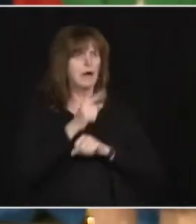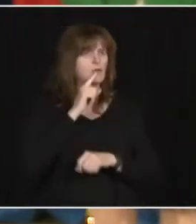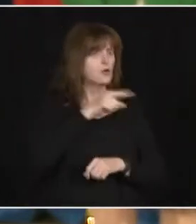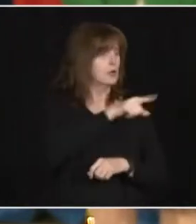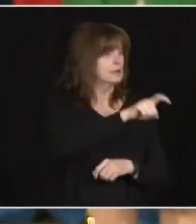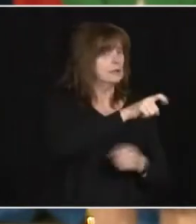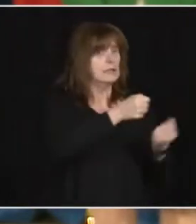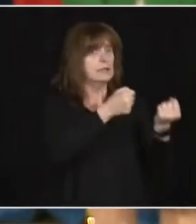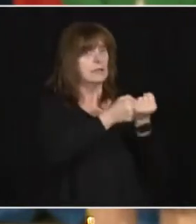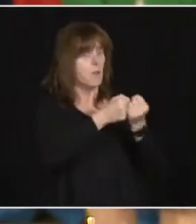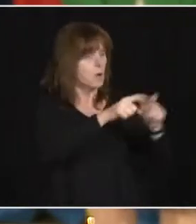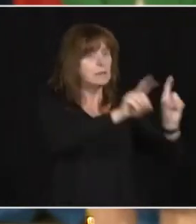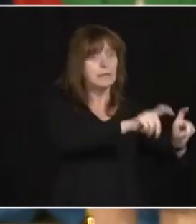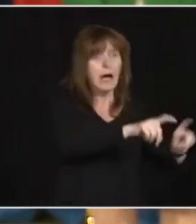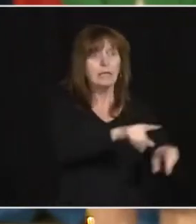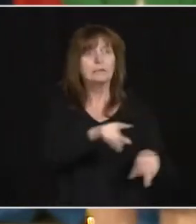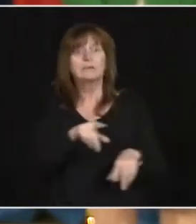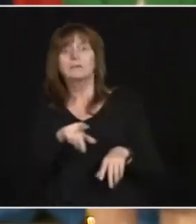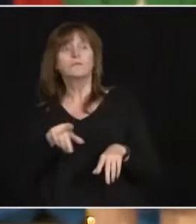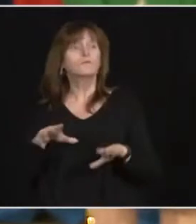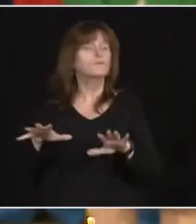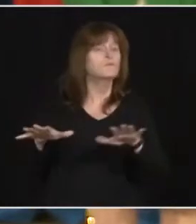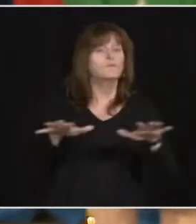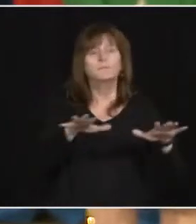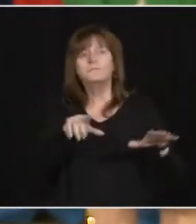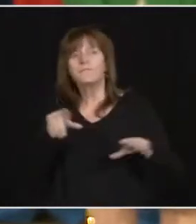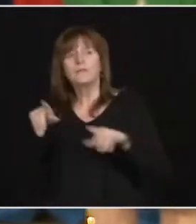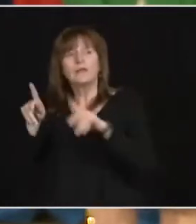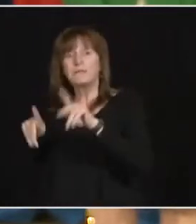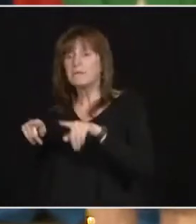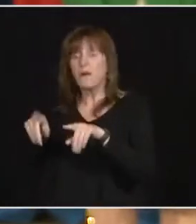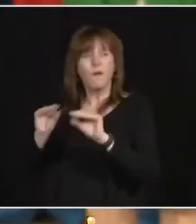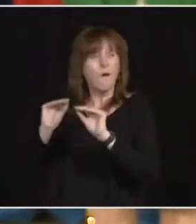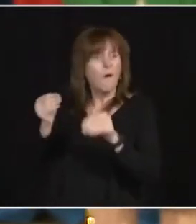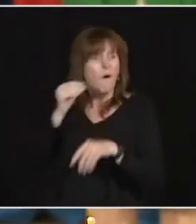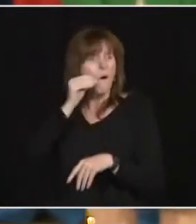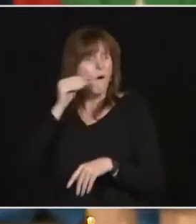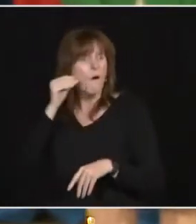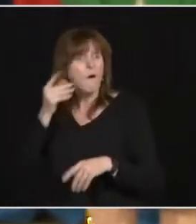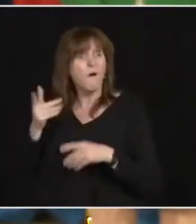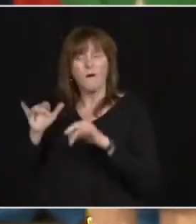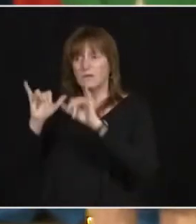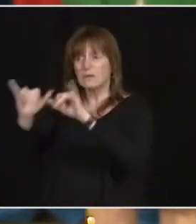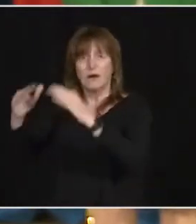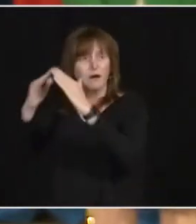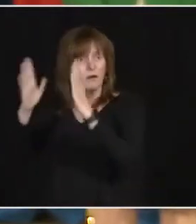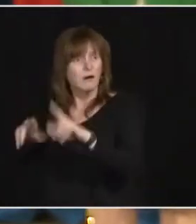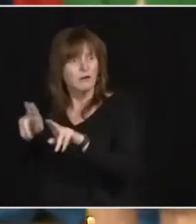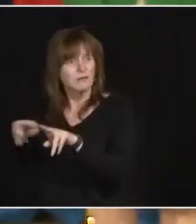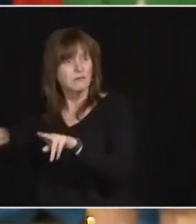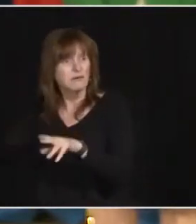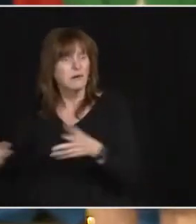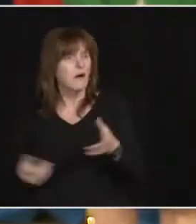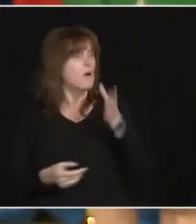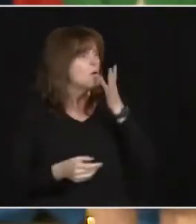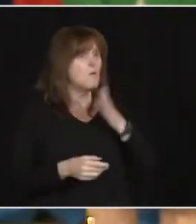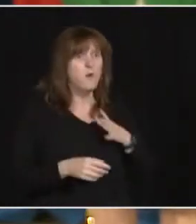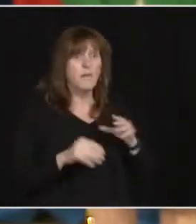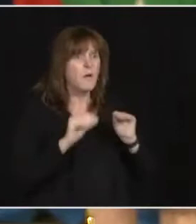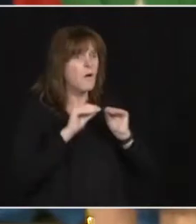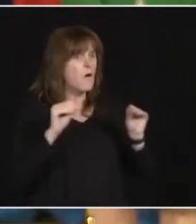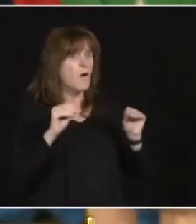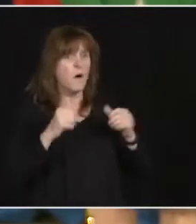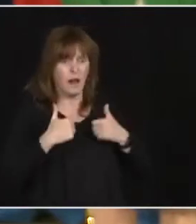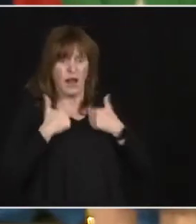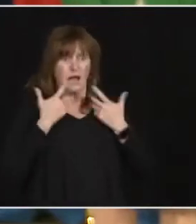be testing at homeless shelters and women's shelters, homes for people with disabilities. We'll be testing